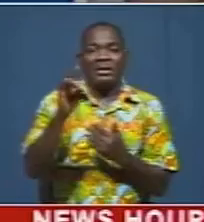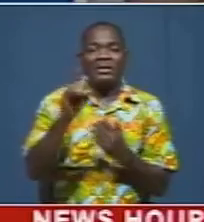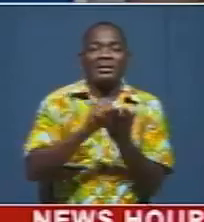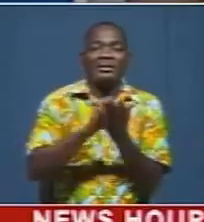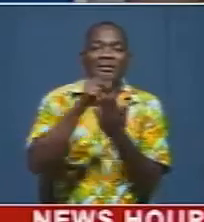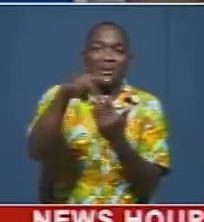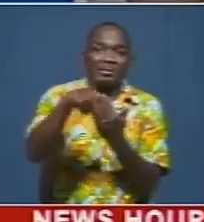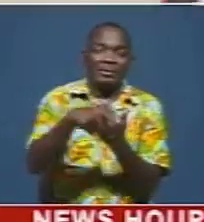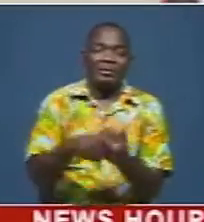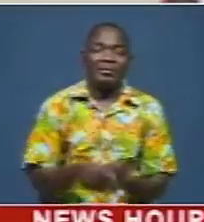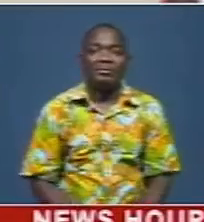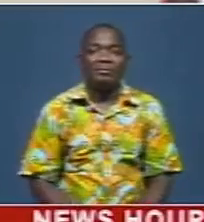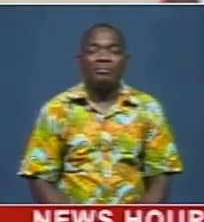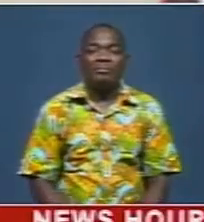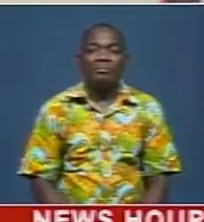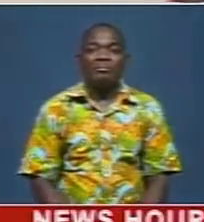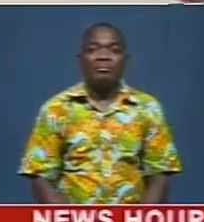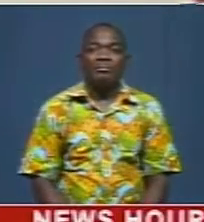September.